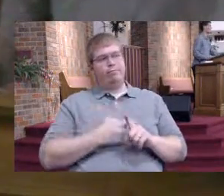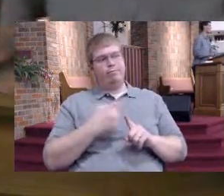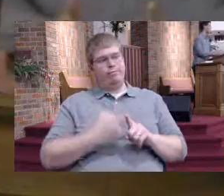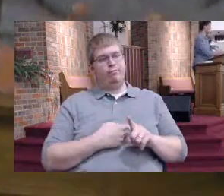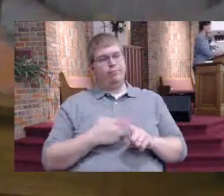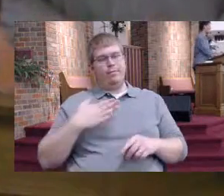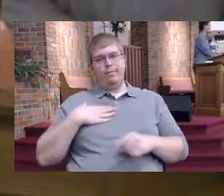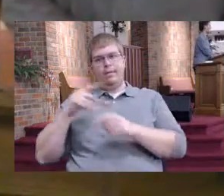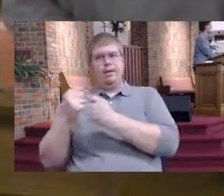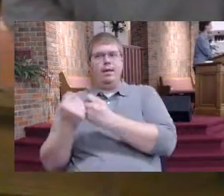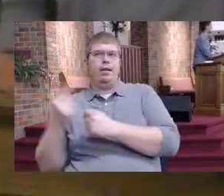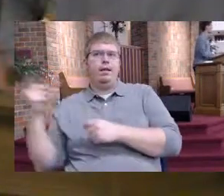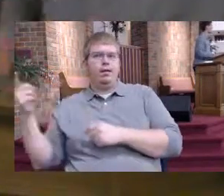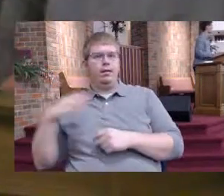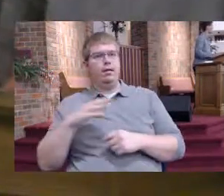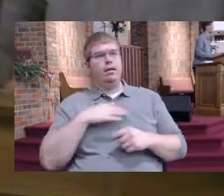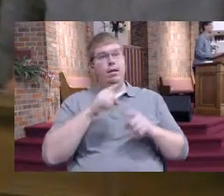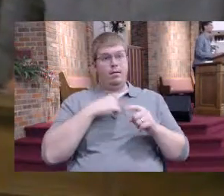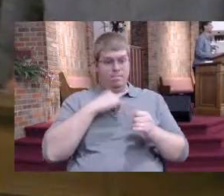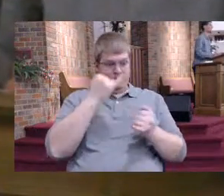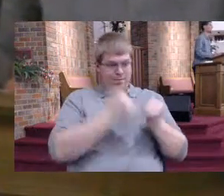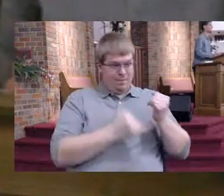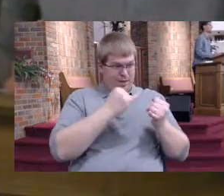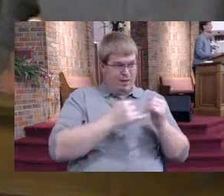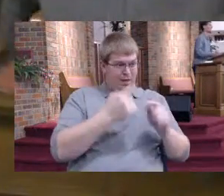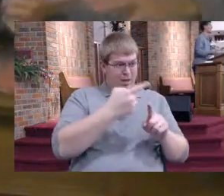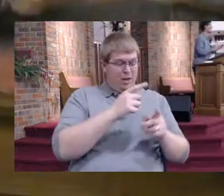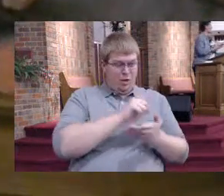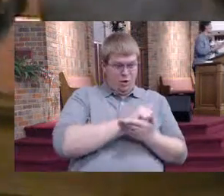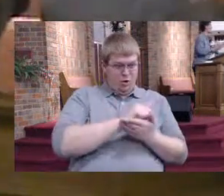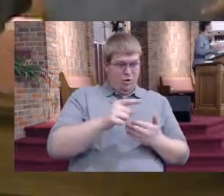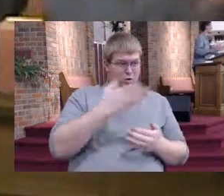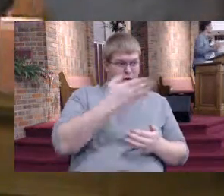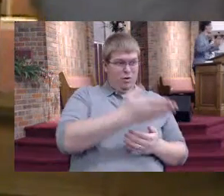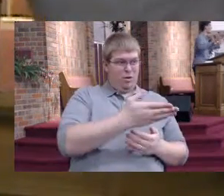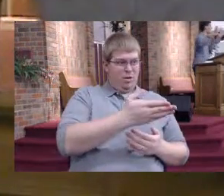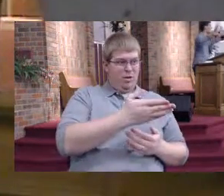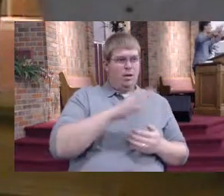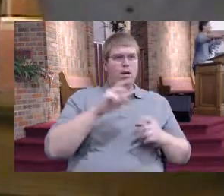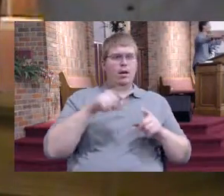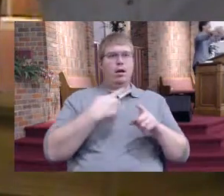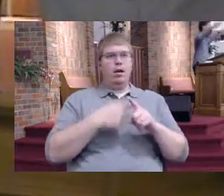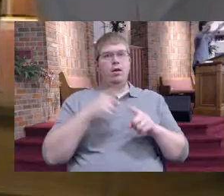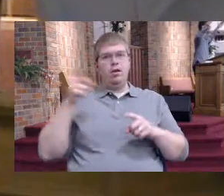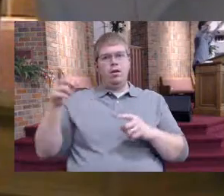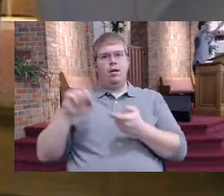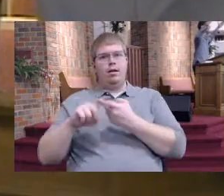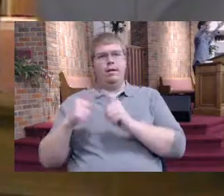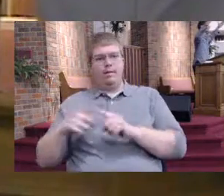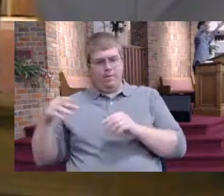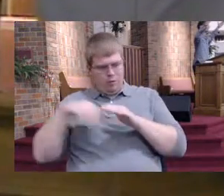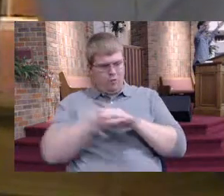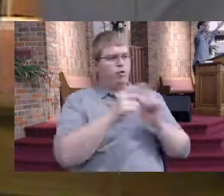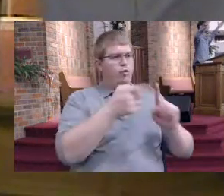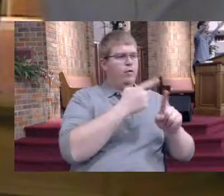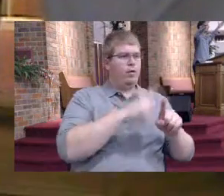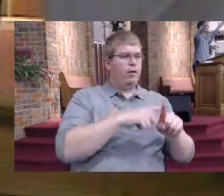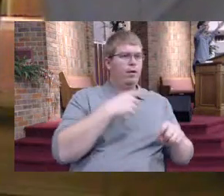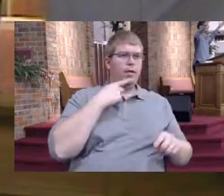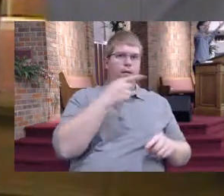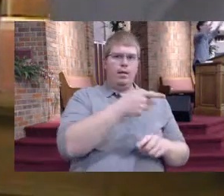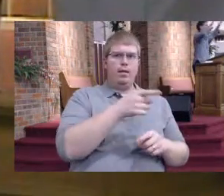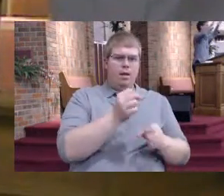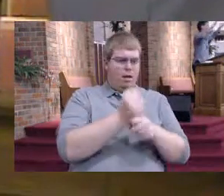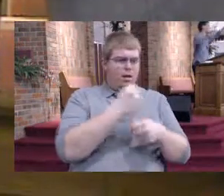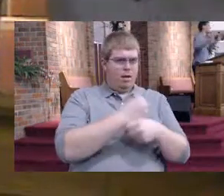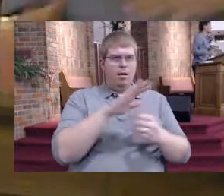following week. In between my last week and Garrett's last week, they had burned all the bricks and they had built all the bricks up. And